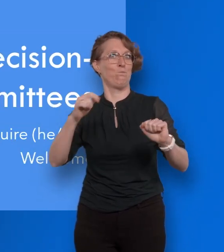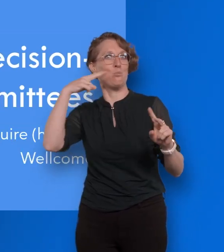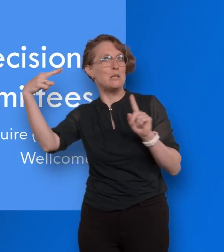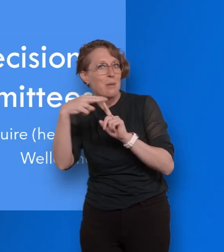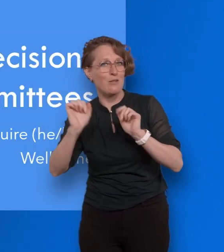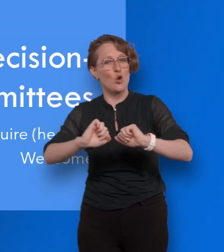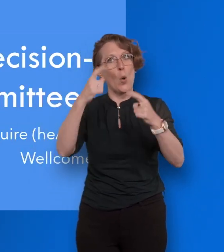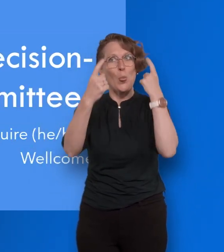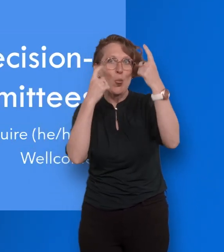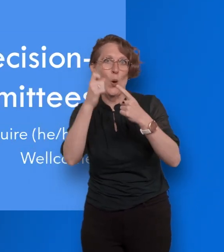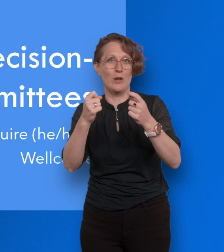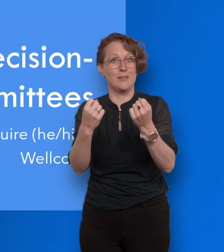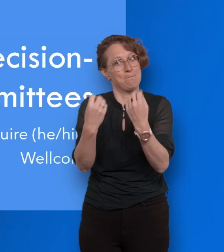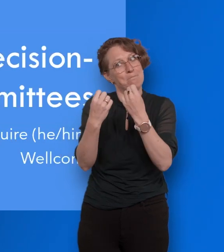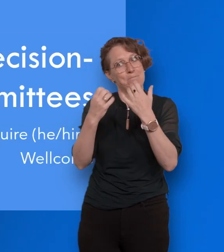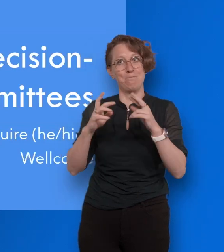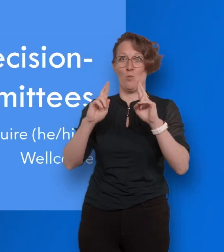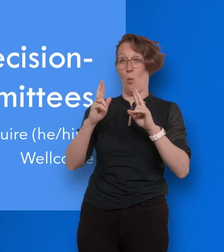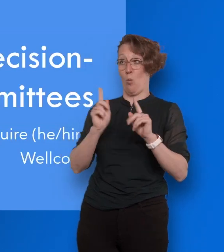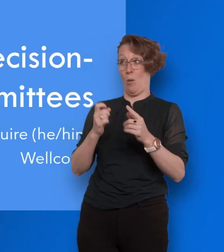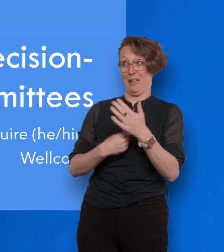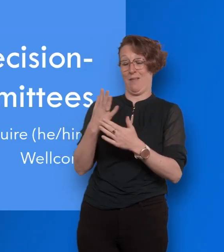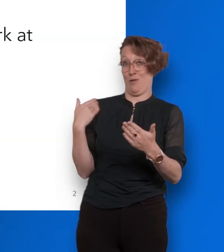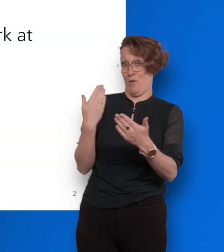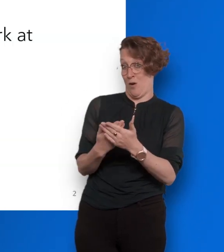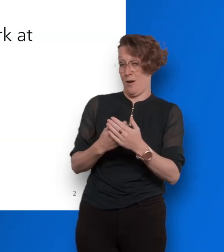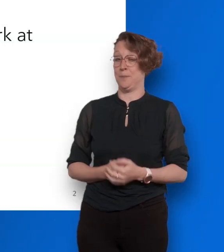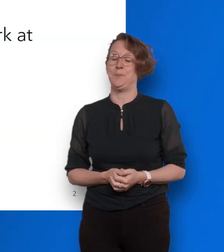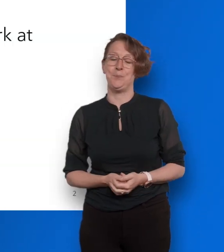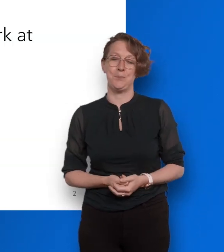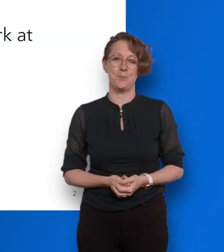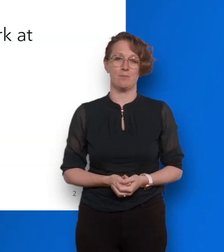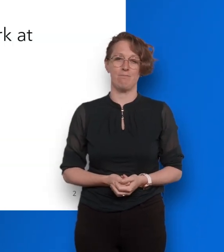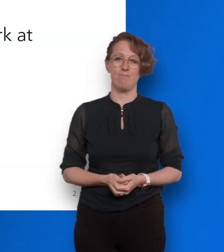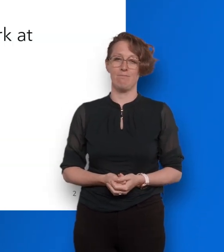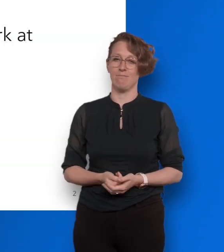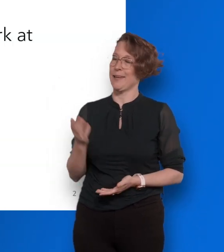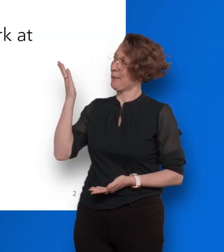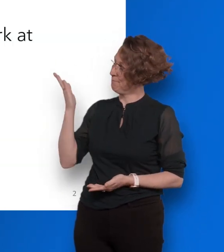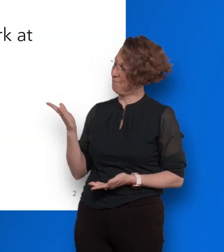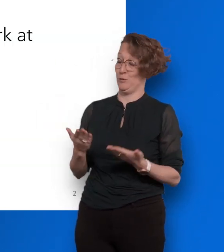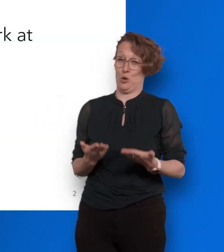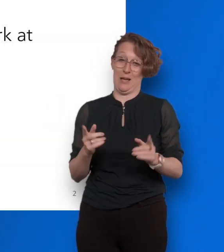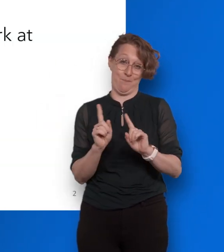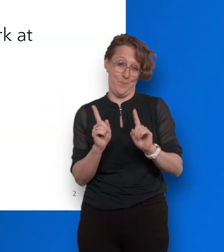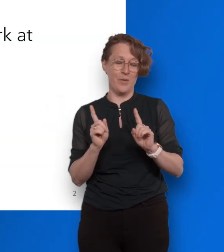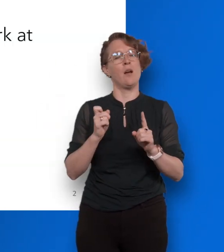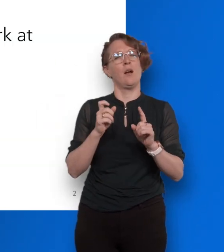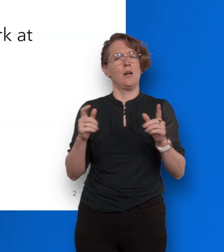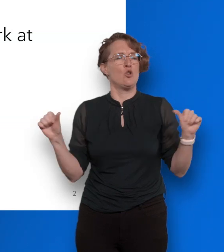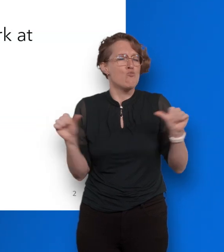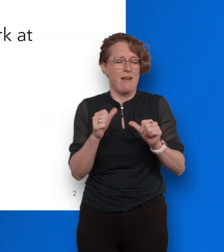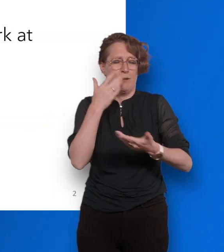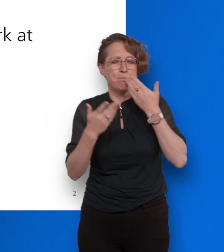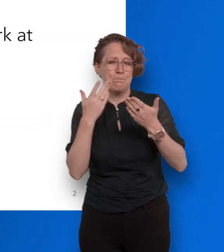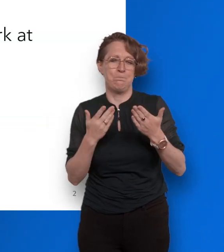thoughts on what we've developed so far. Next slide, please. Yeah, so just a little bit today, I just want to touch briefly